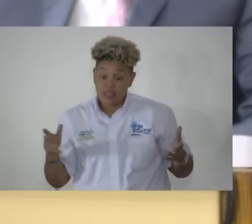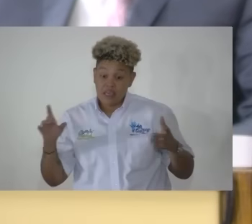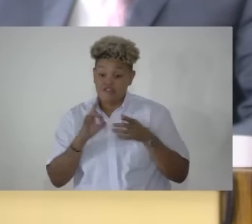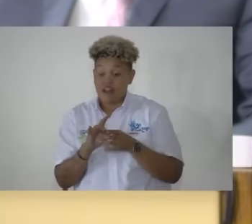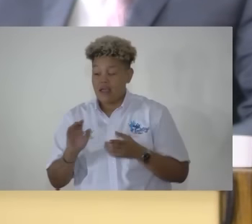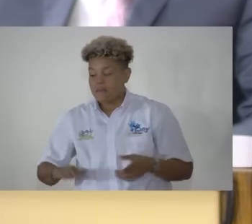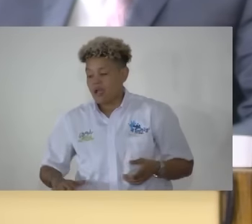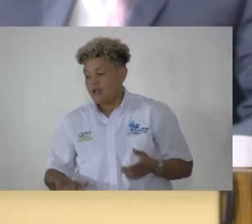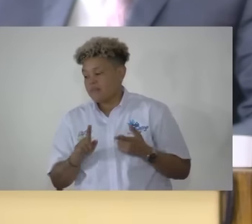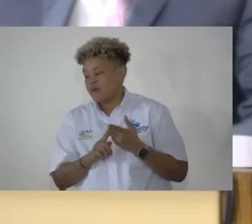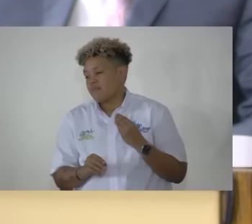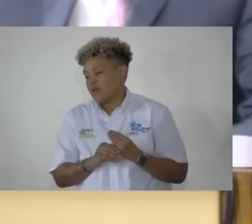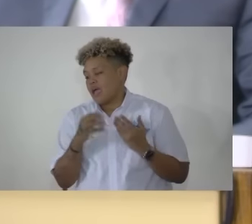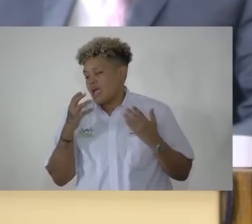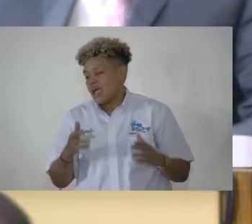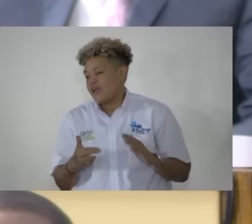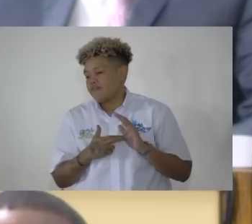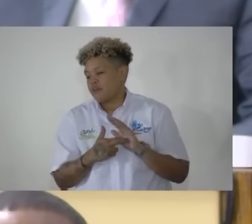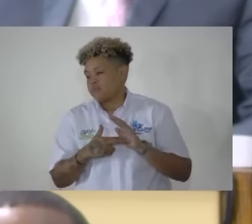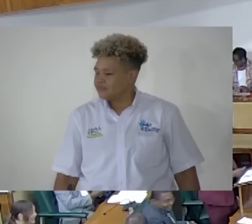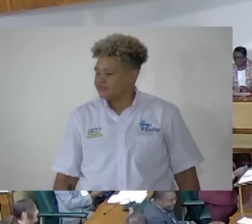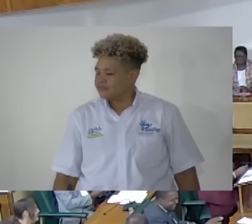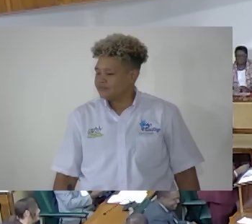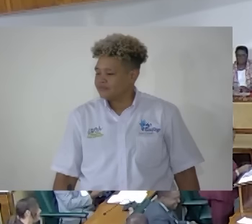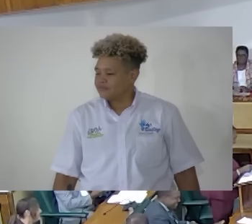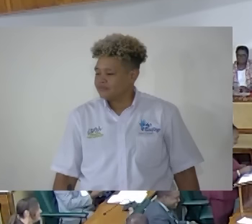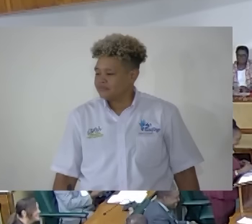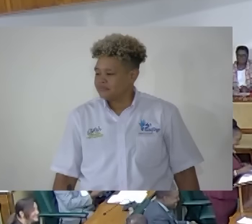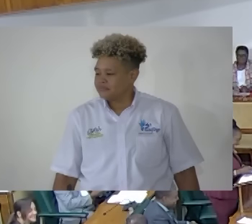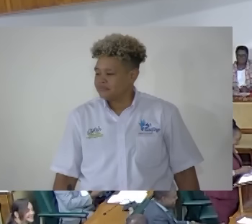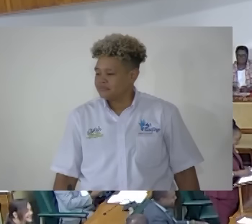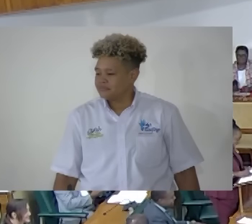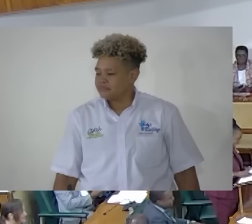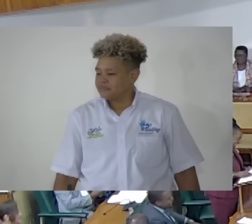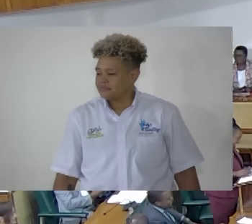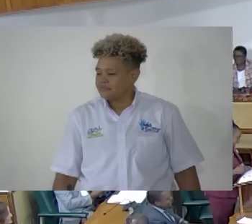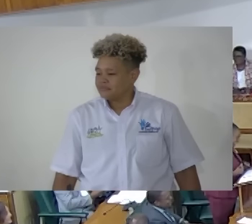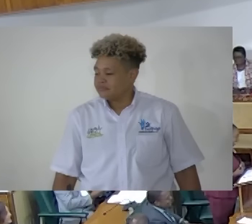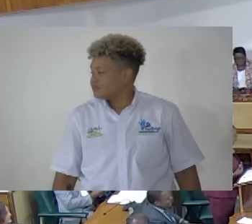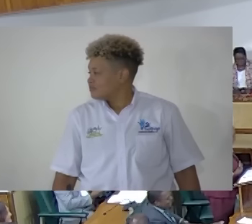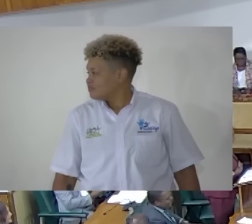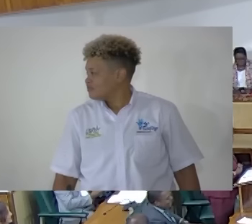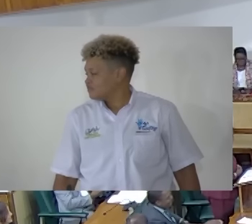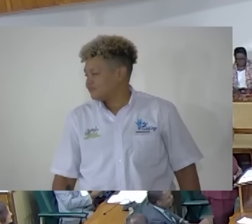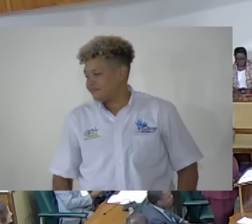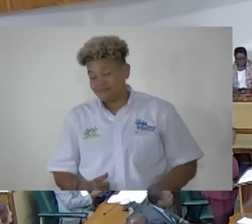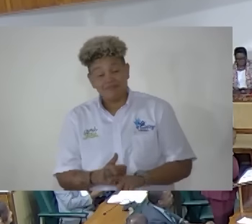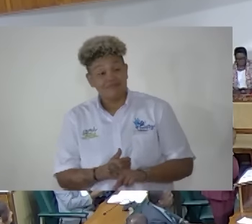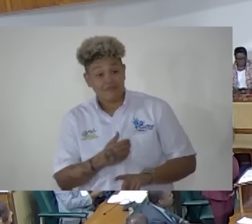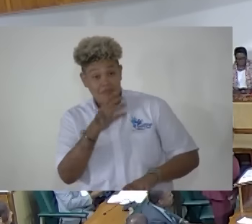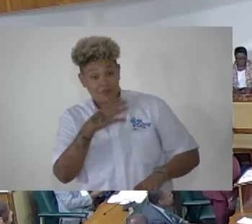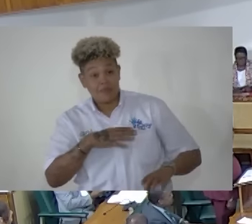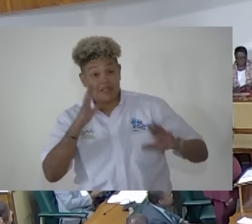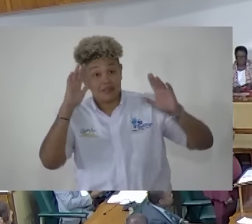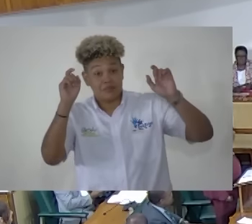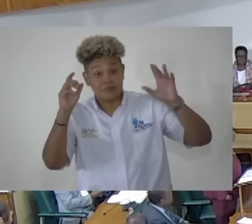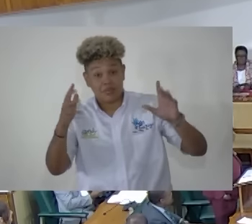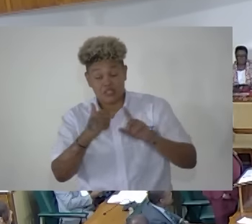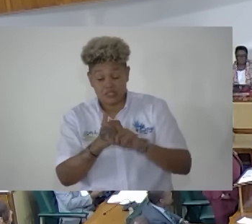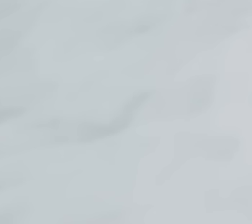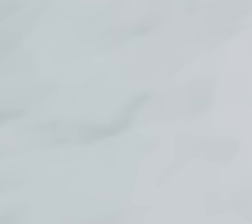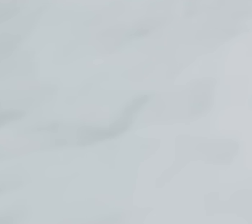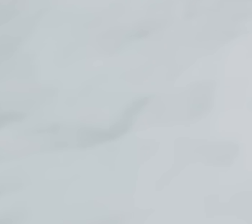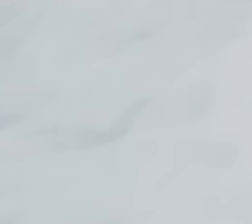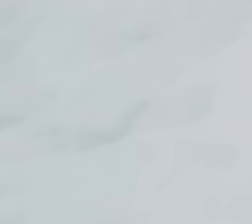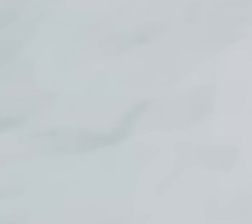the intention of the deliberations of the Joint Select Committee that will review the Domestic Violence Act towards strengthening